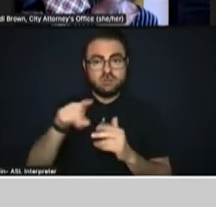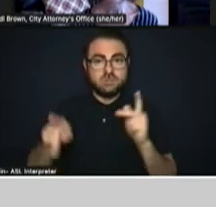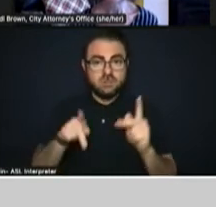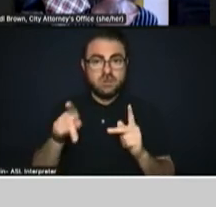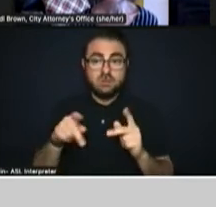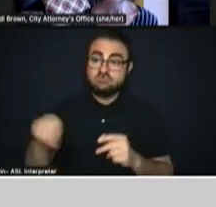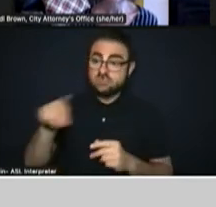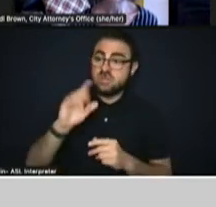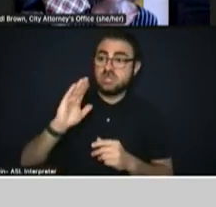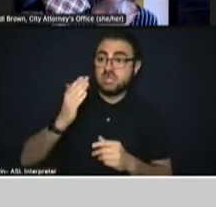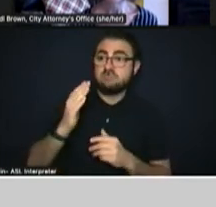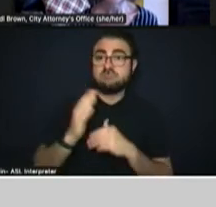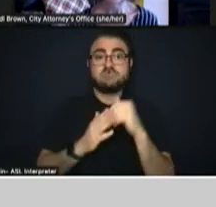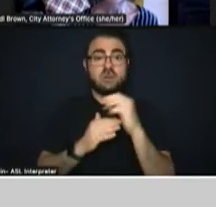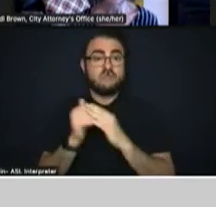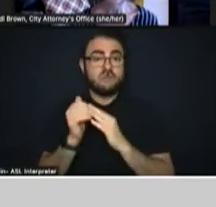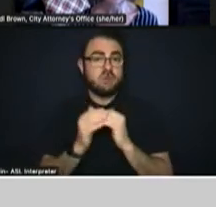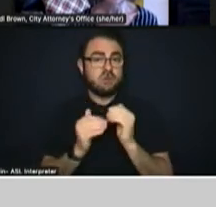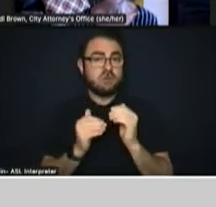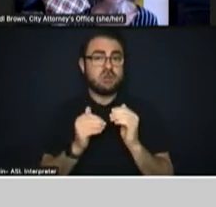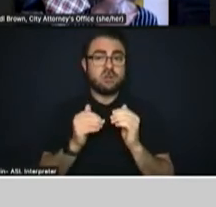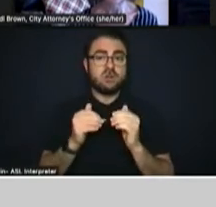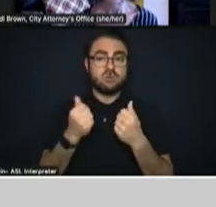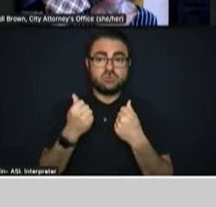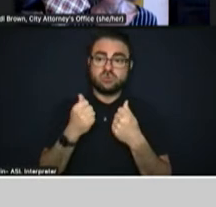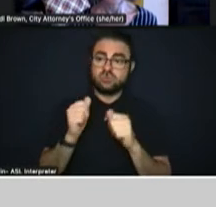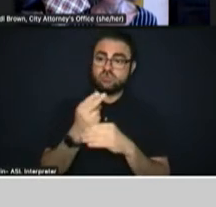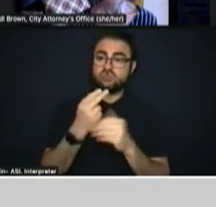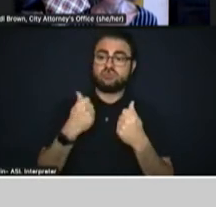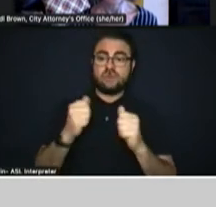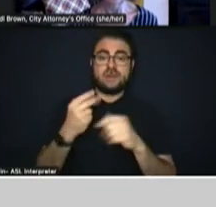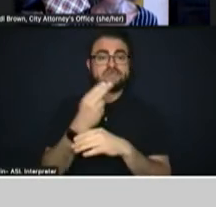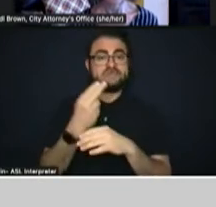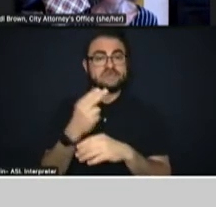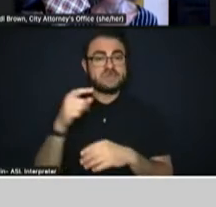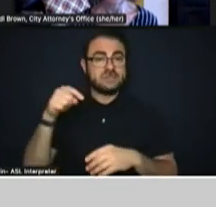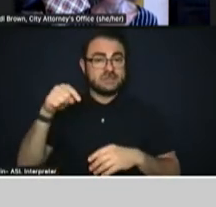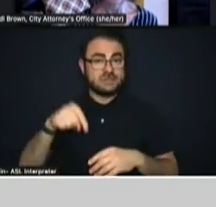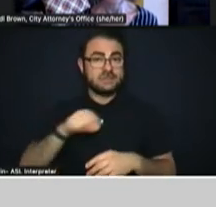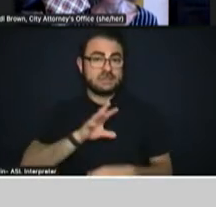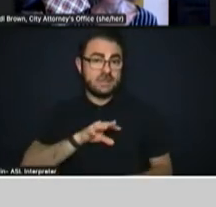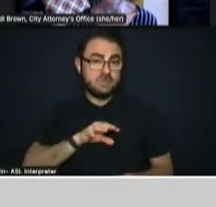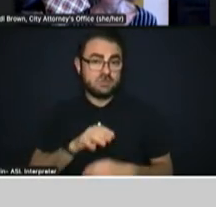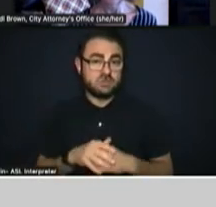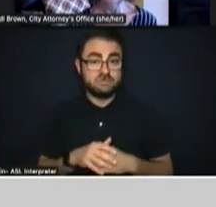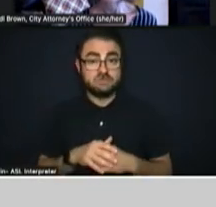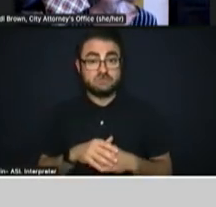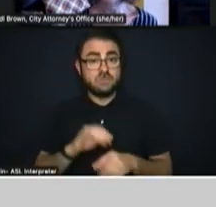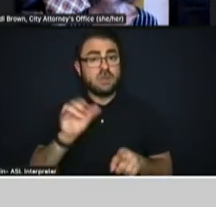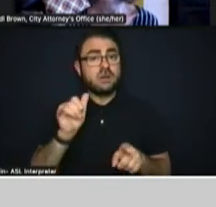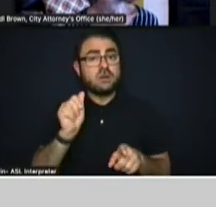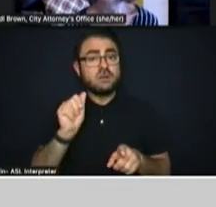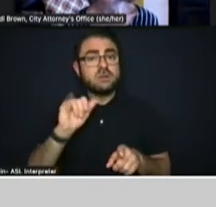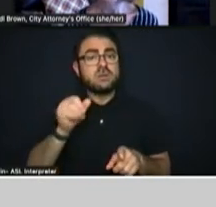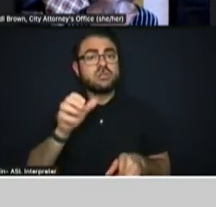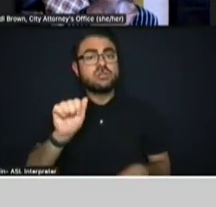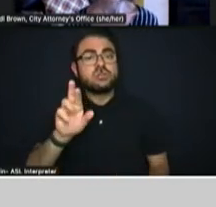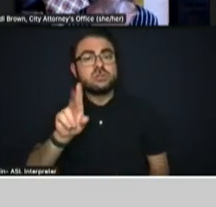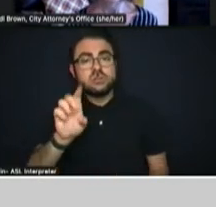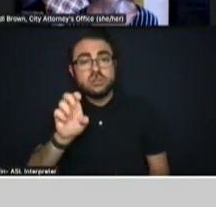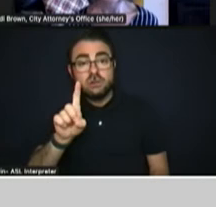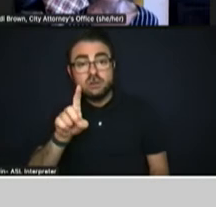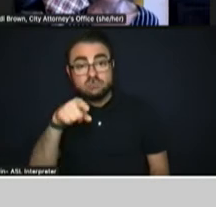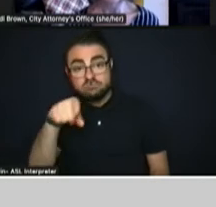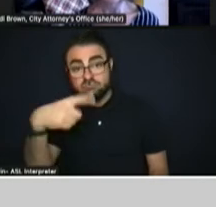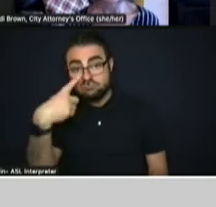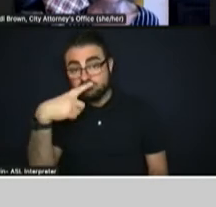with working and getting to this place here. And Jared, if you don't mind talking to us a little bit